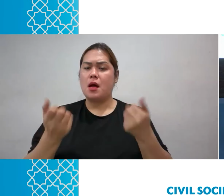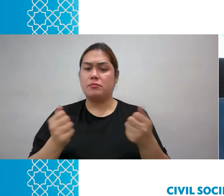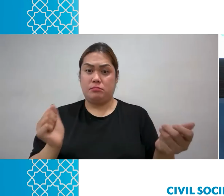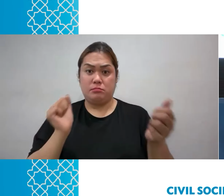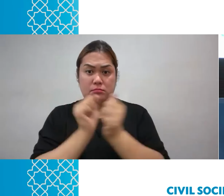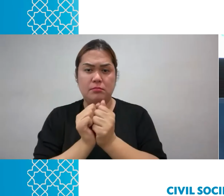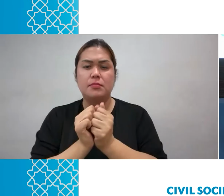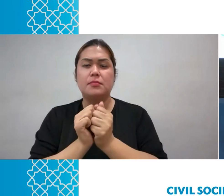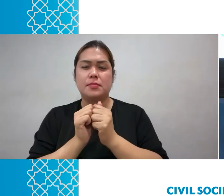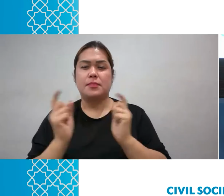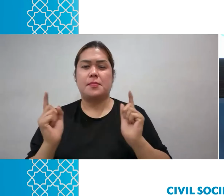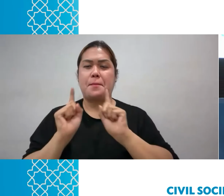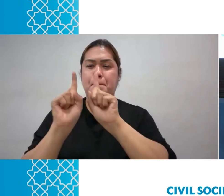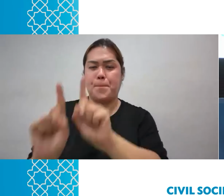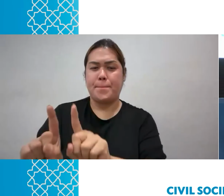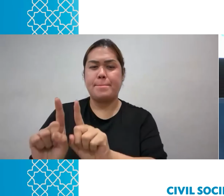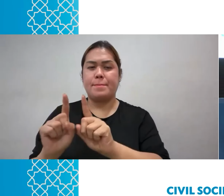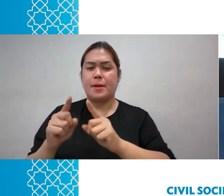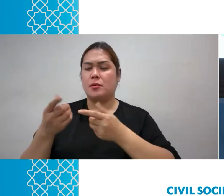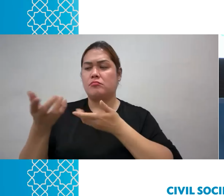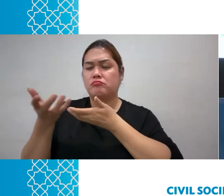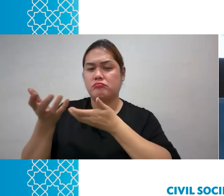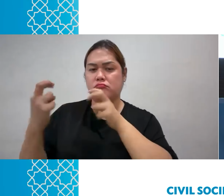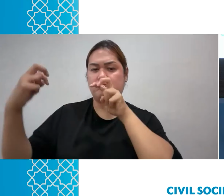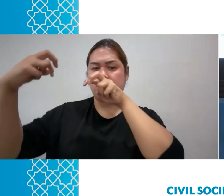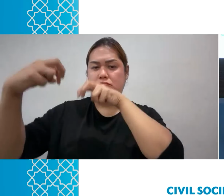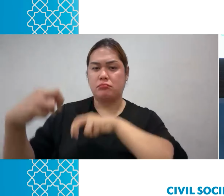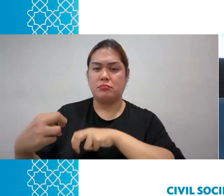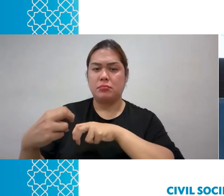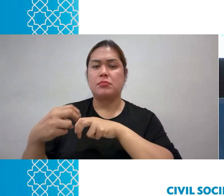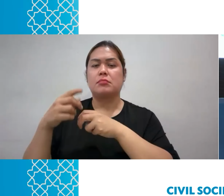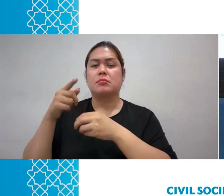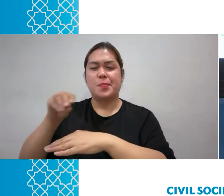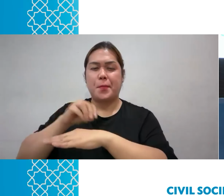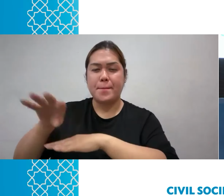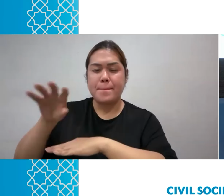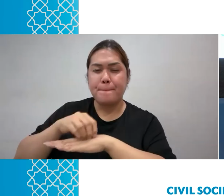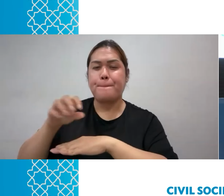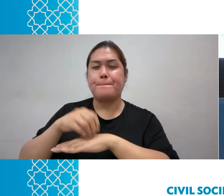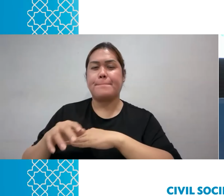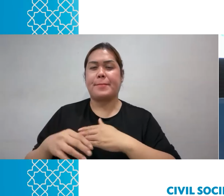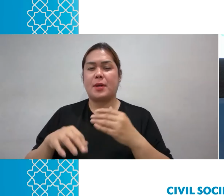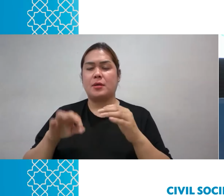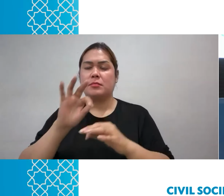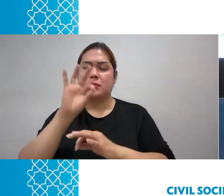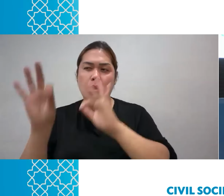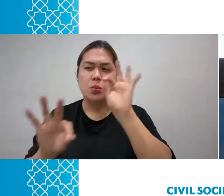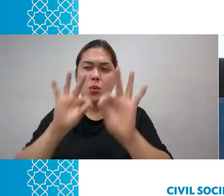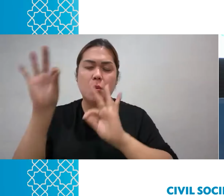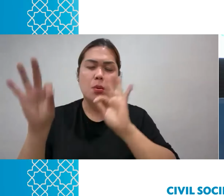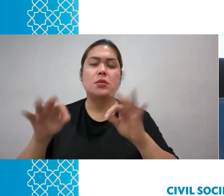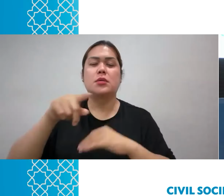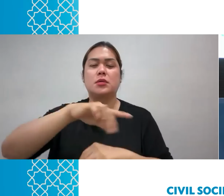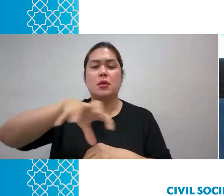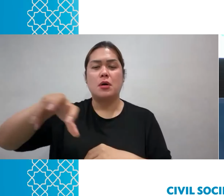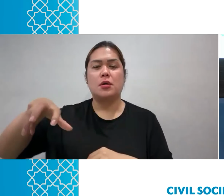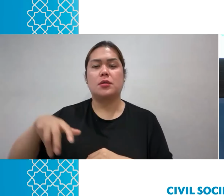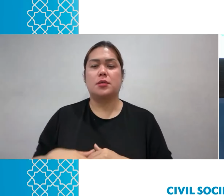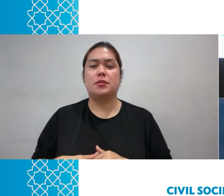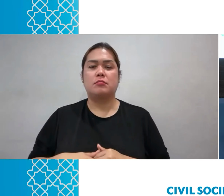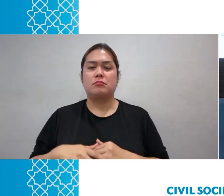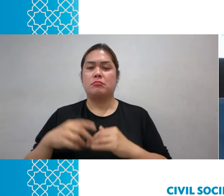dialogue, a consultation effort, and so on. And this varies from country to country. So I would say that